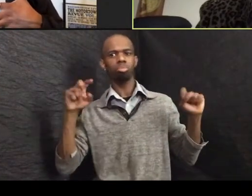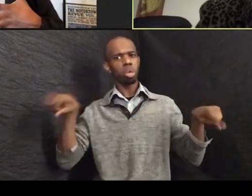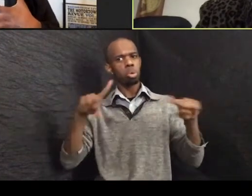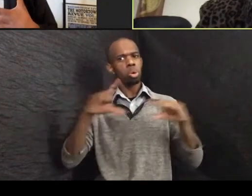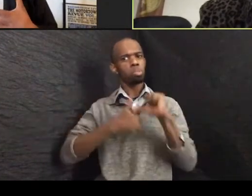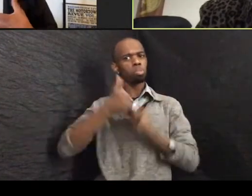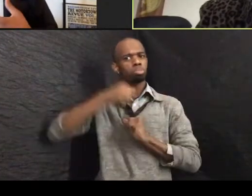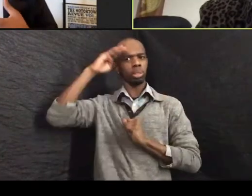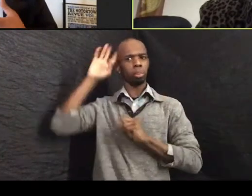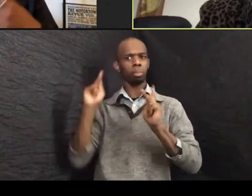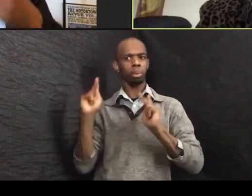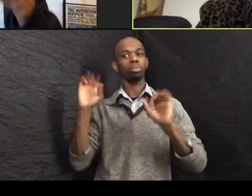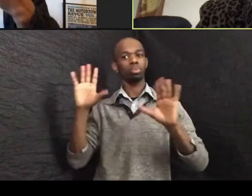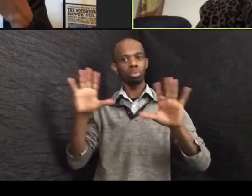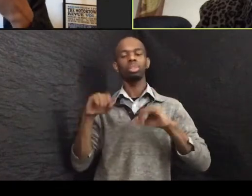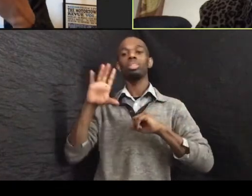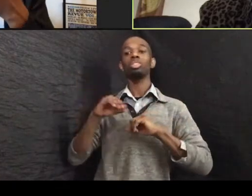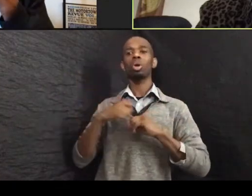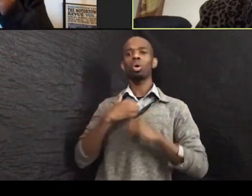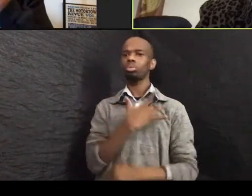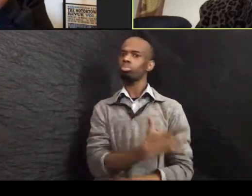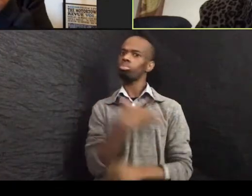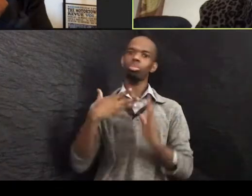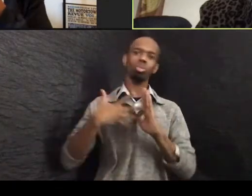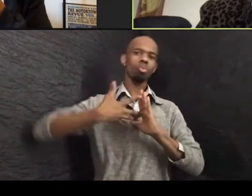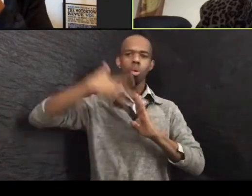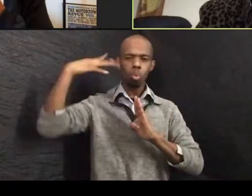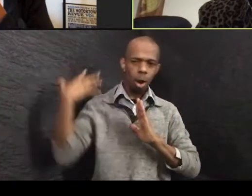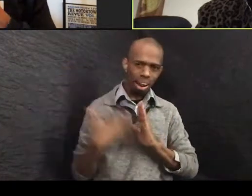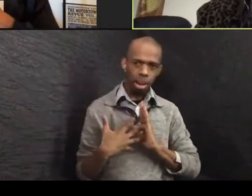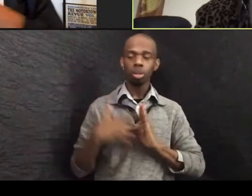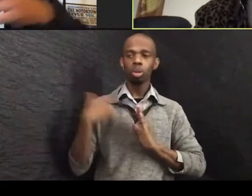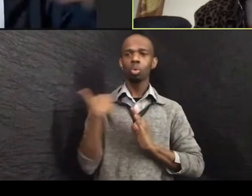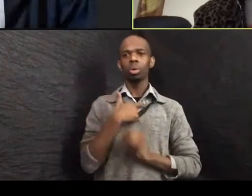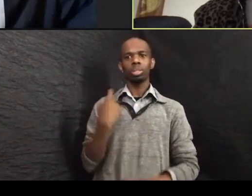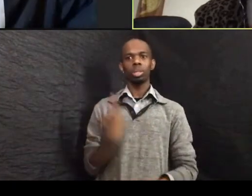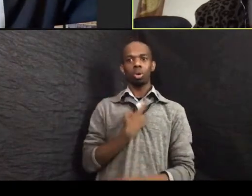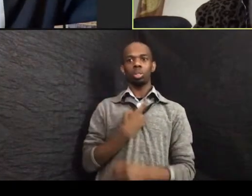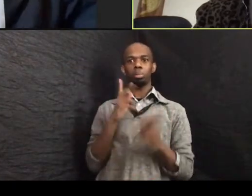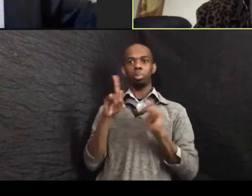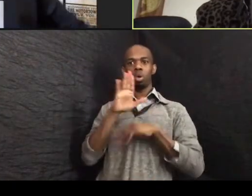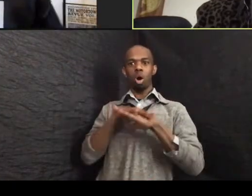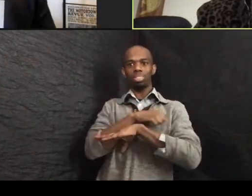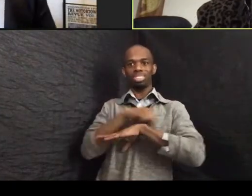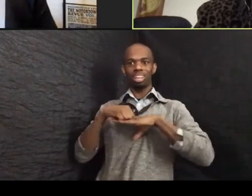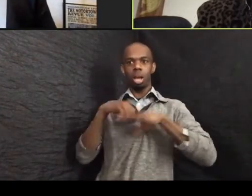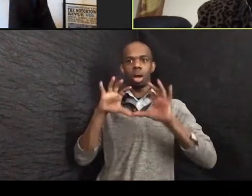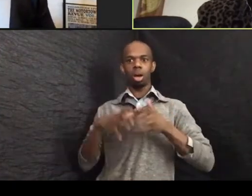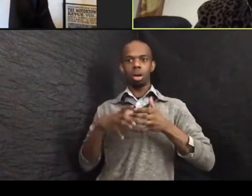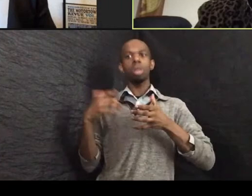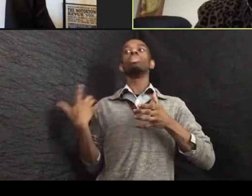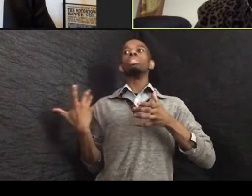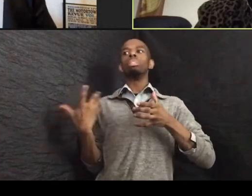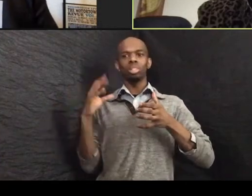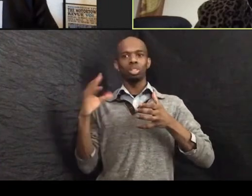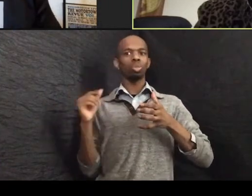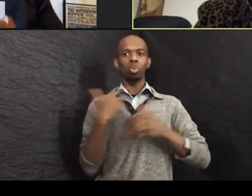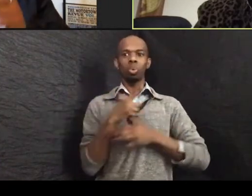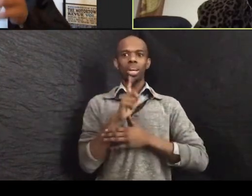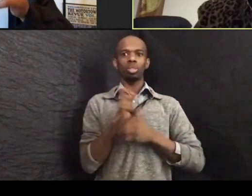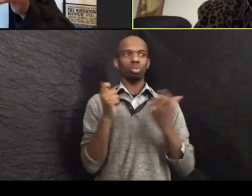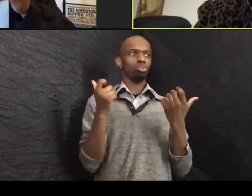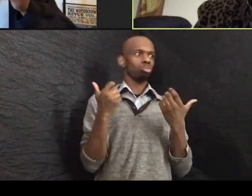ever get a chance to not be the only one on stage. So we had to start making our moves way back then. You know what I'm saying? Mm-hmm.